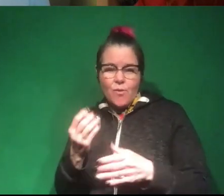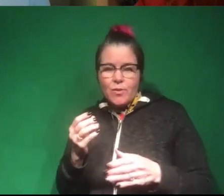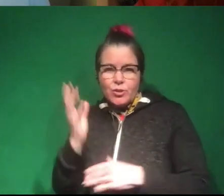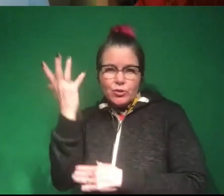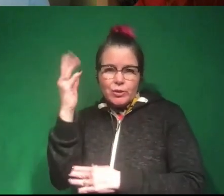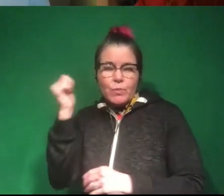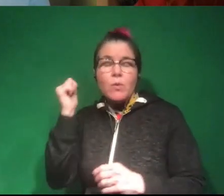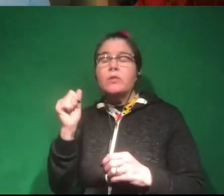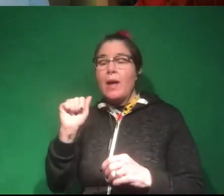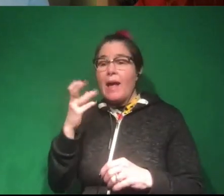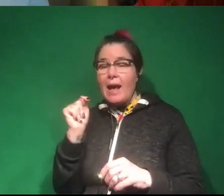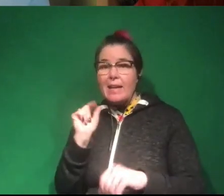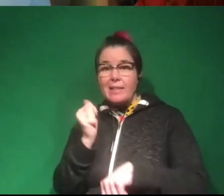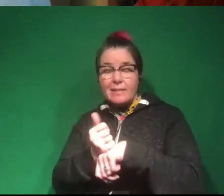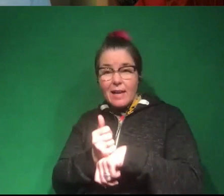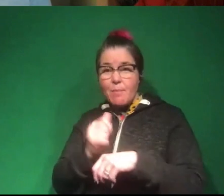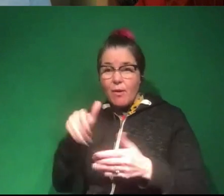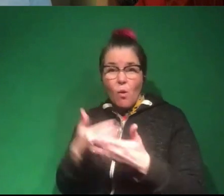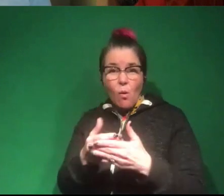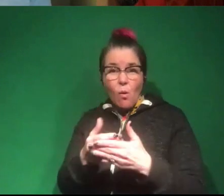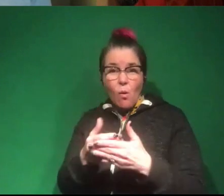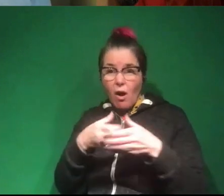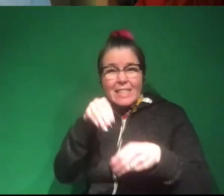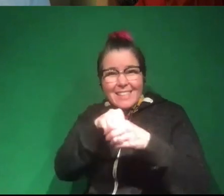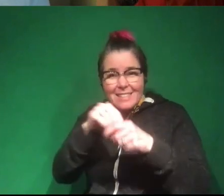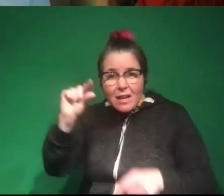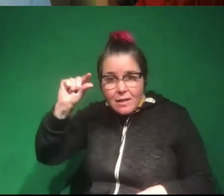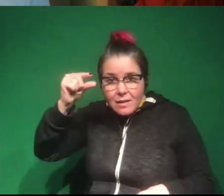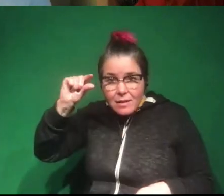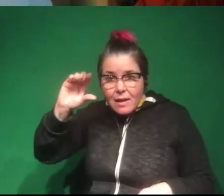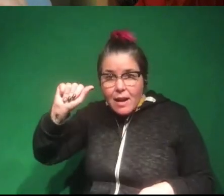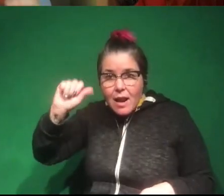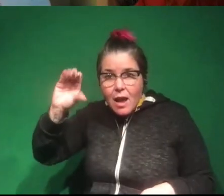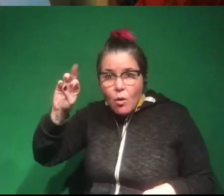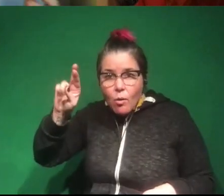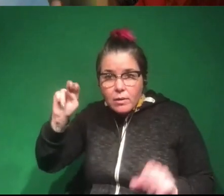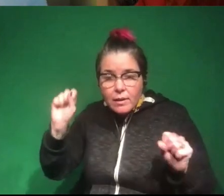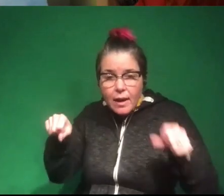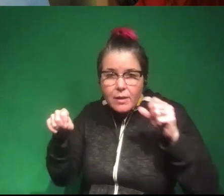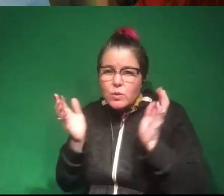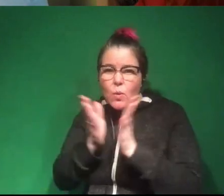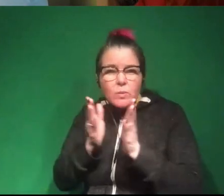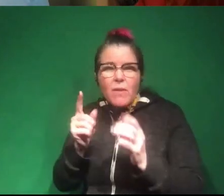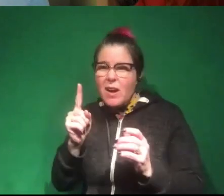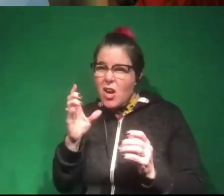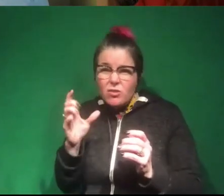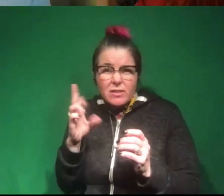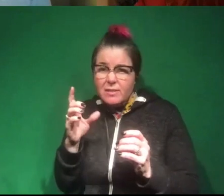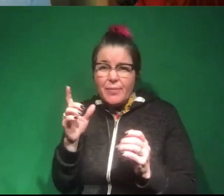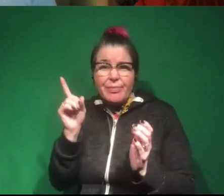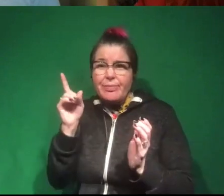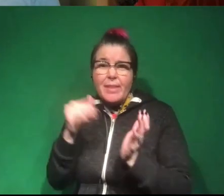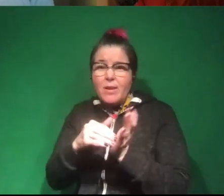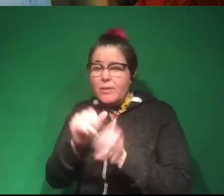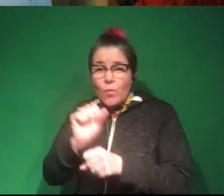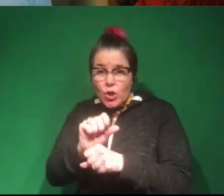set up an entire colony inside an acorn. So they're so small that they can have a colony of hundreds of and thousands of